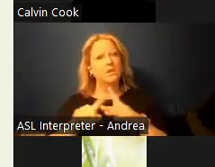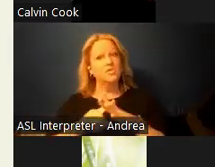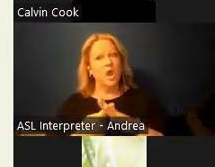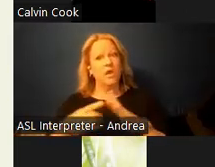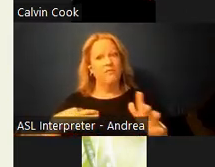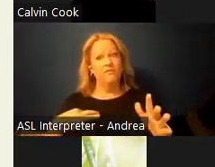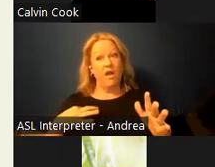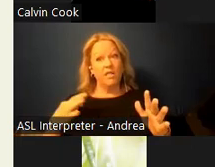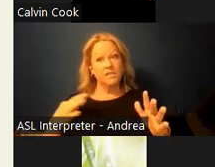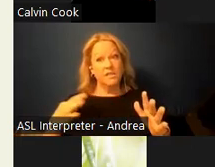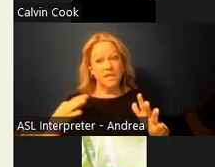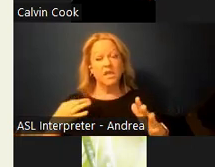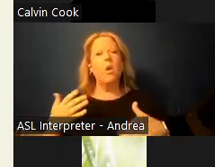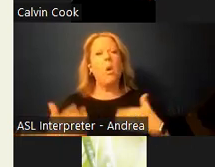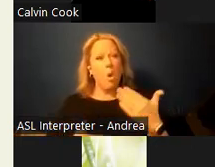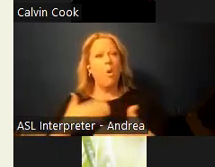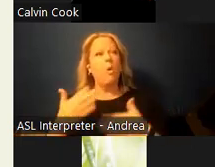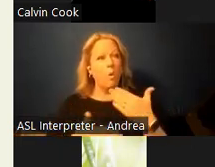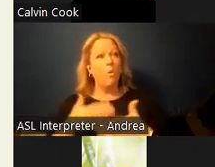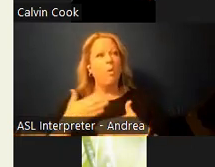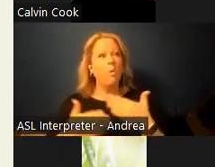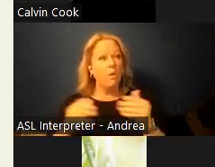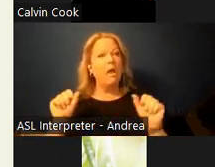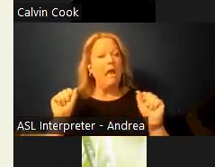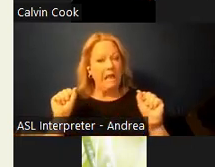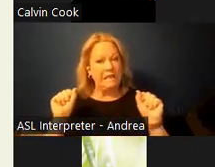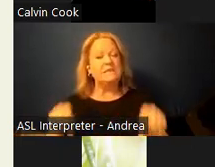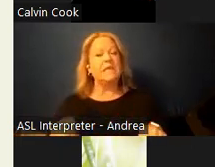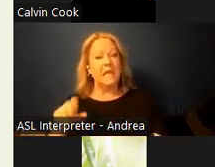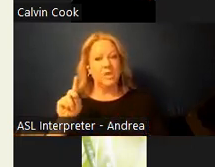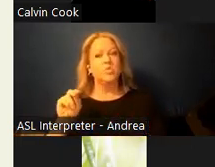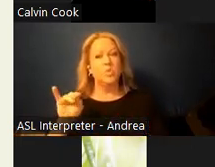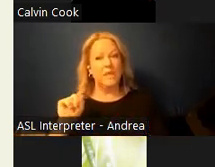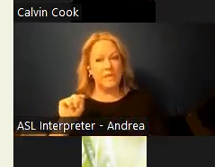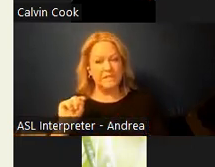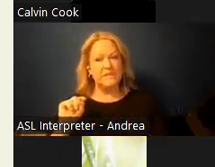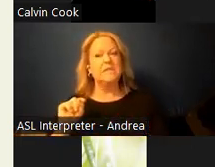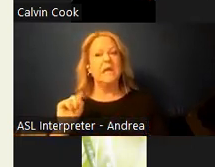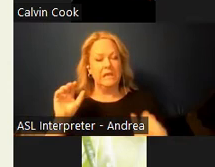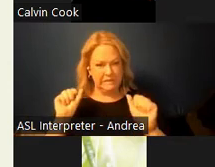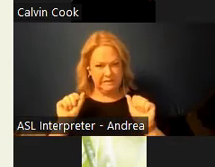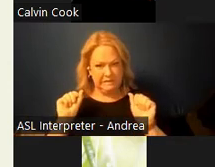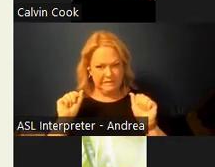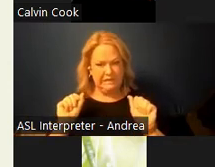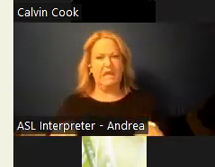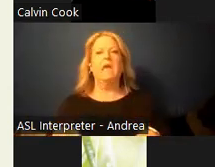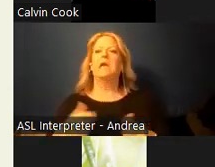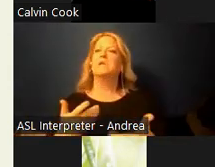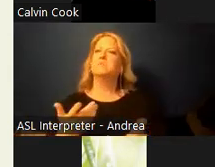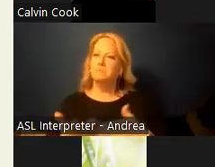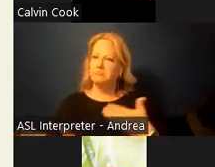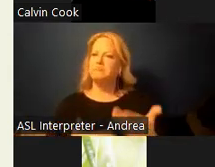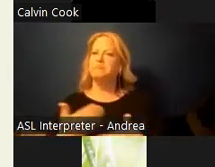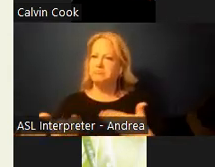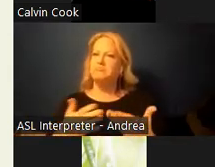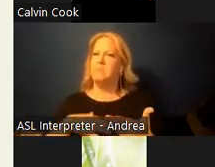confidence that you can do this. You can start employment. You could start doing the things that a job that you dream